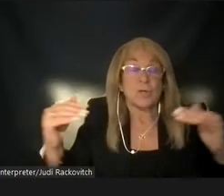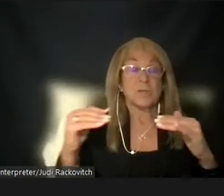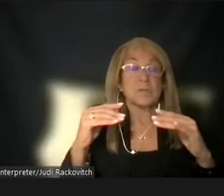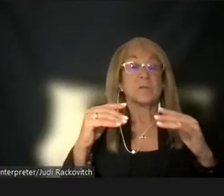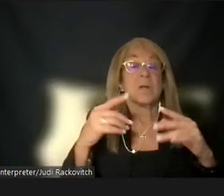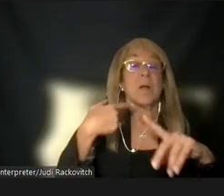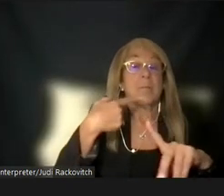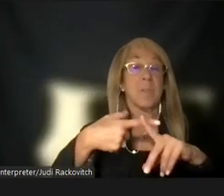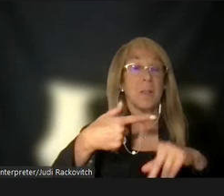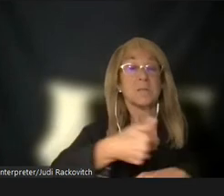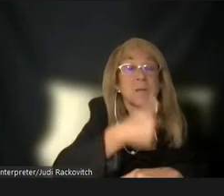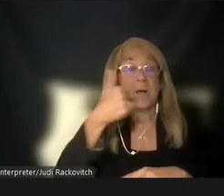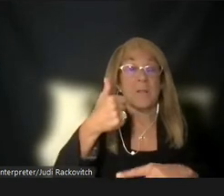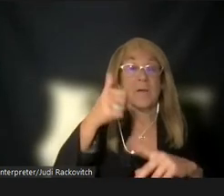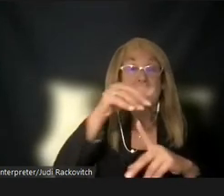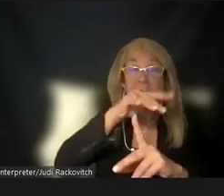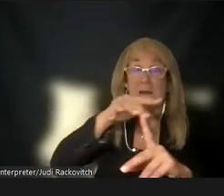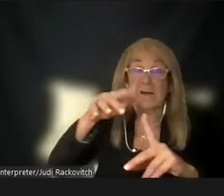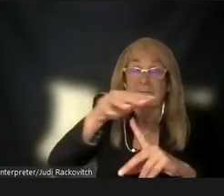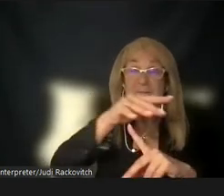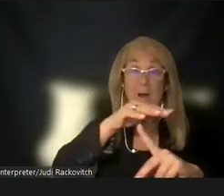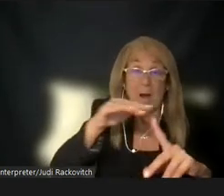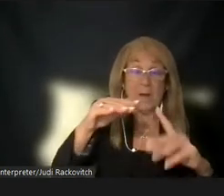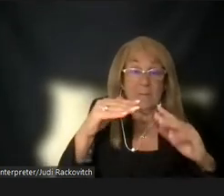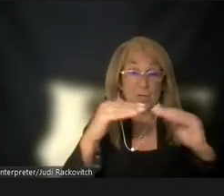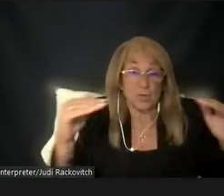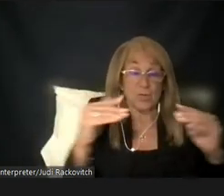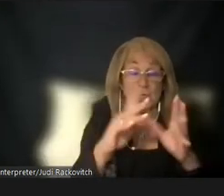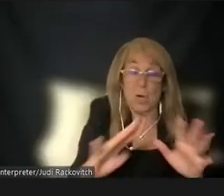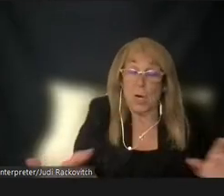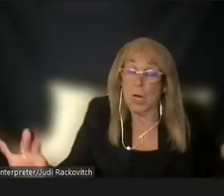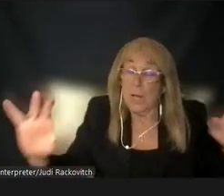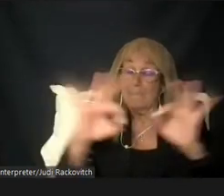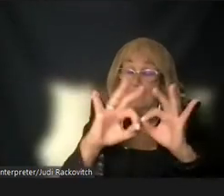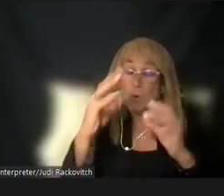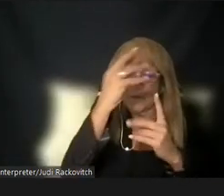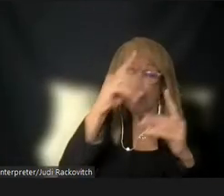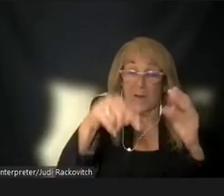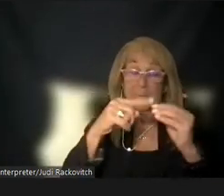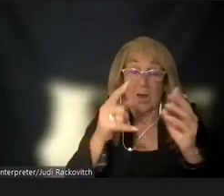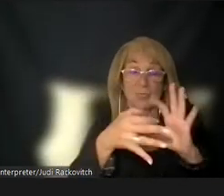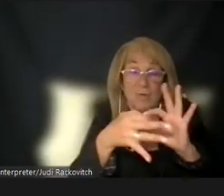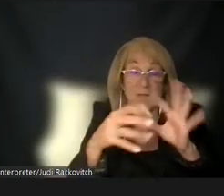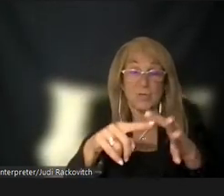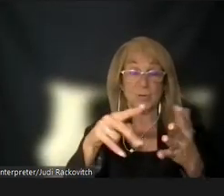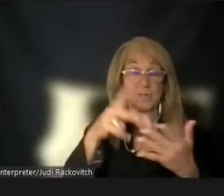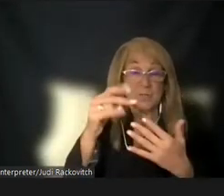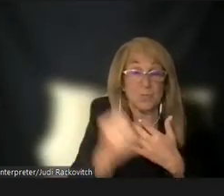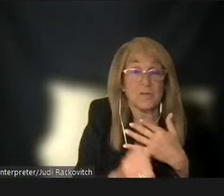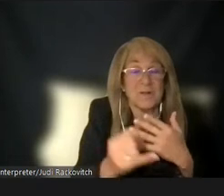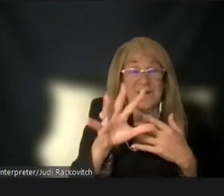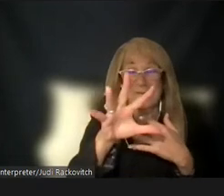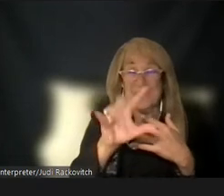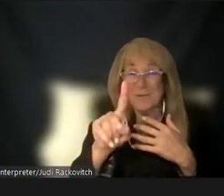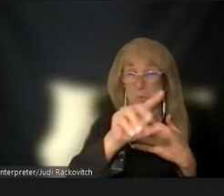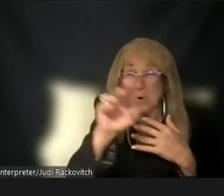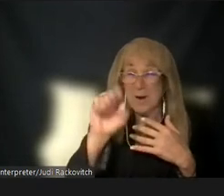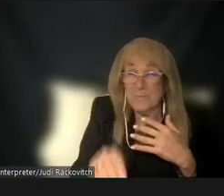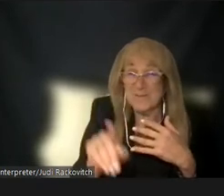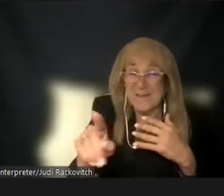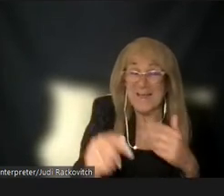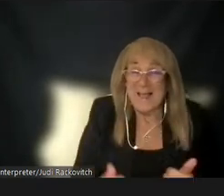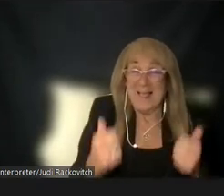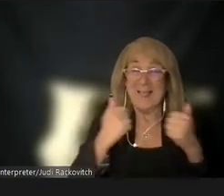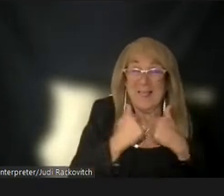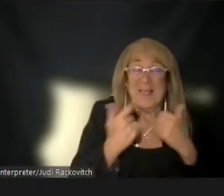Environmental justice is an important consideration for the project. Given that over 51% of the population within our study area lives in environmental